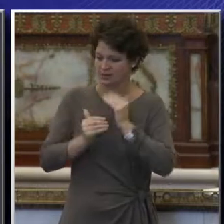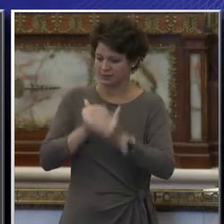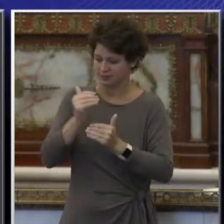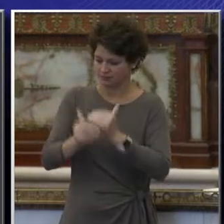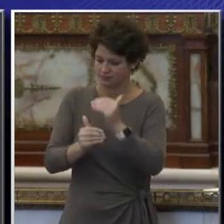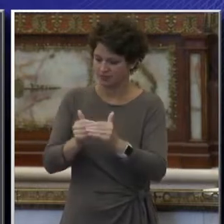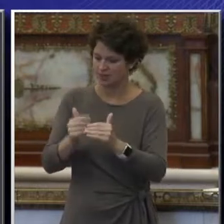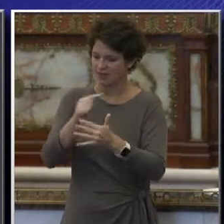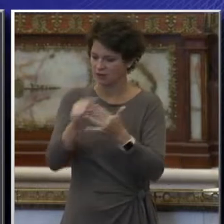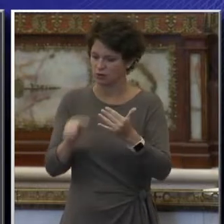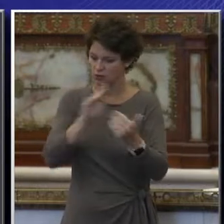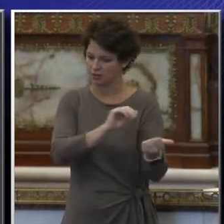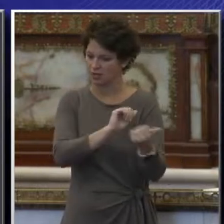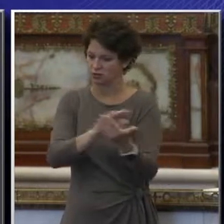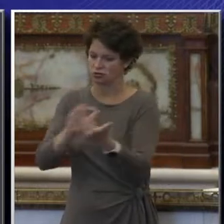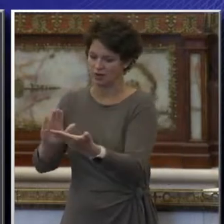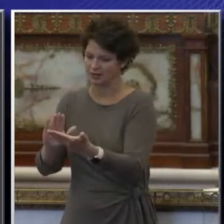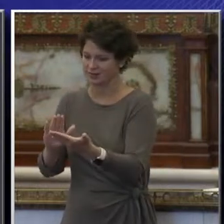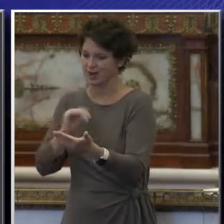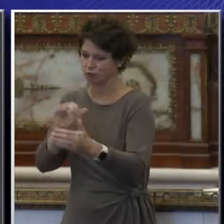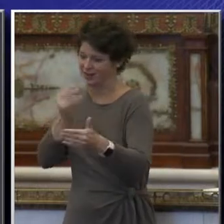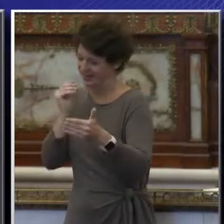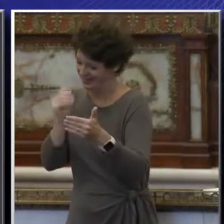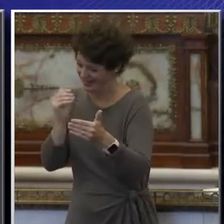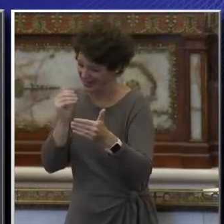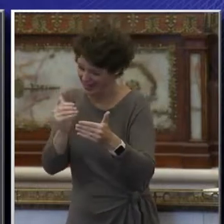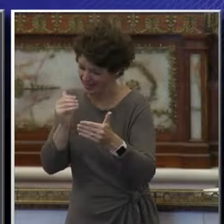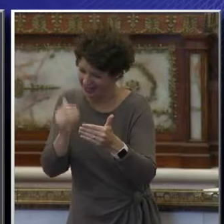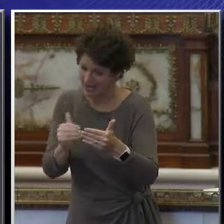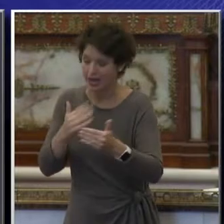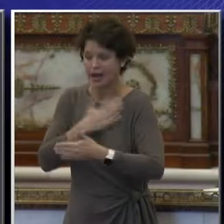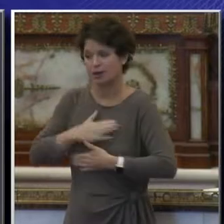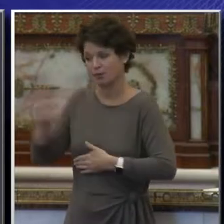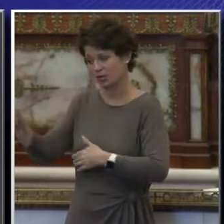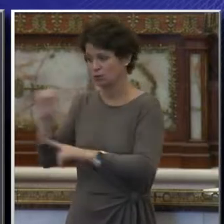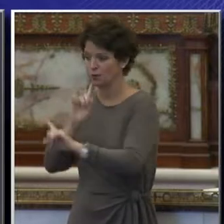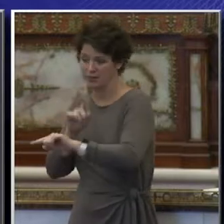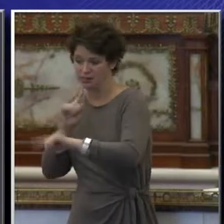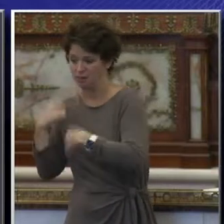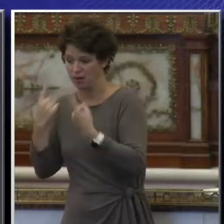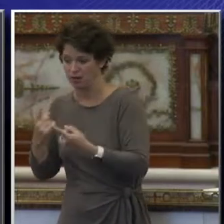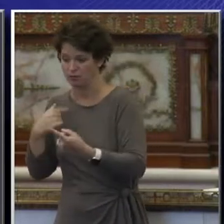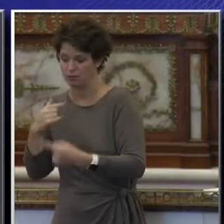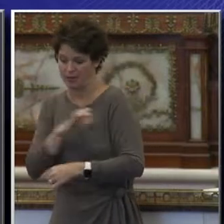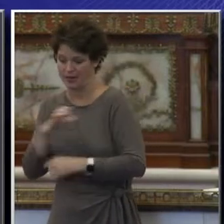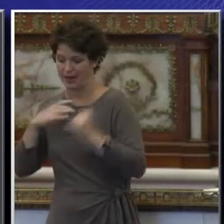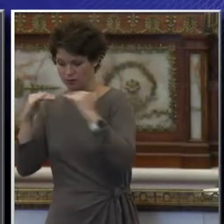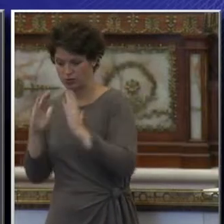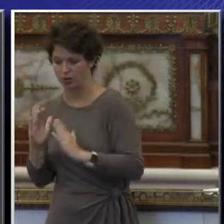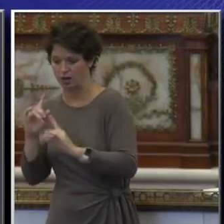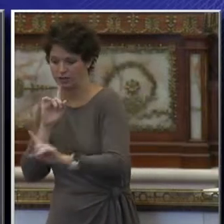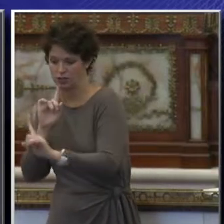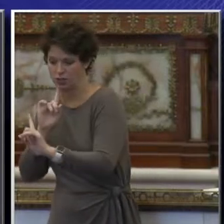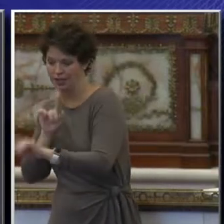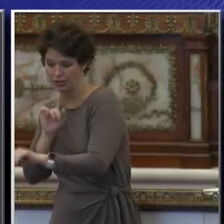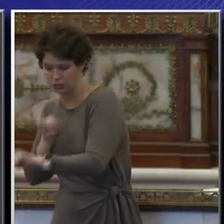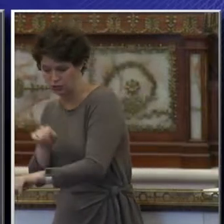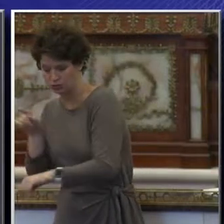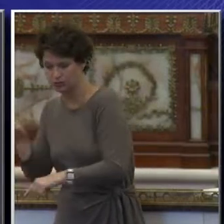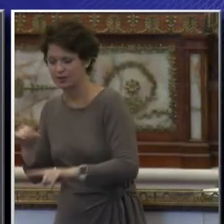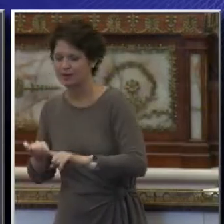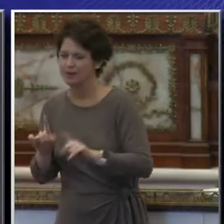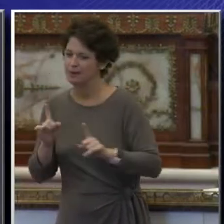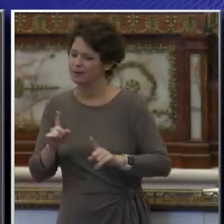things were going to be addressed. And I'm trying to get there, and I appreciate all your responses to my council colleagues around some of this stuff,